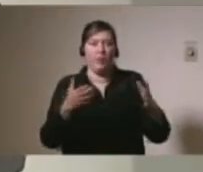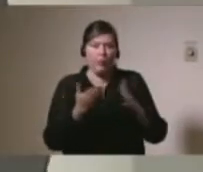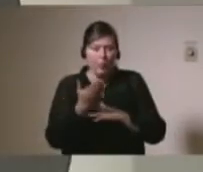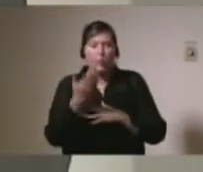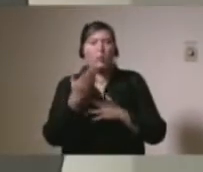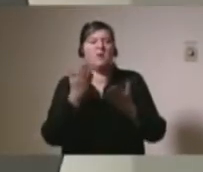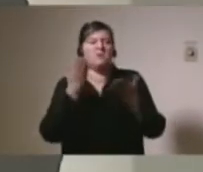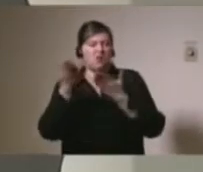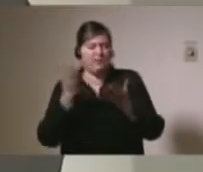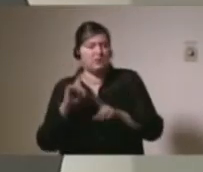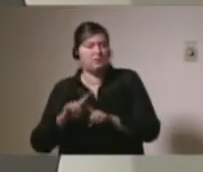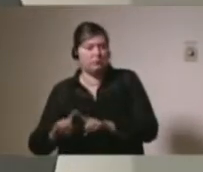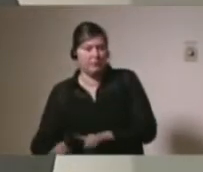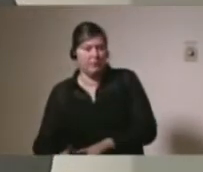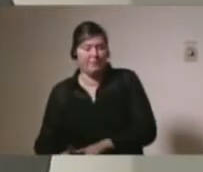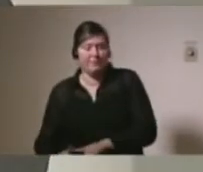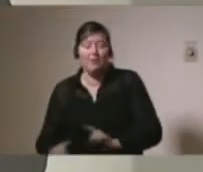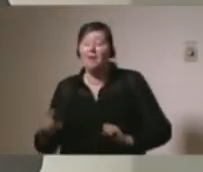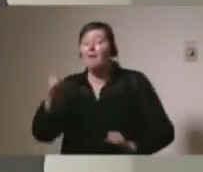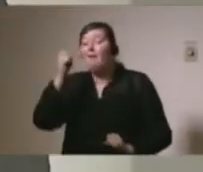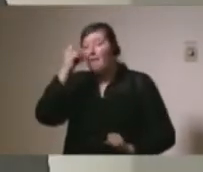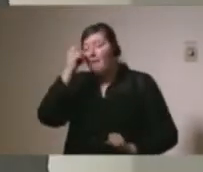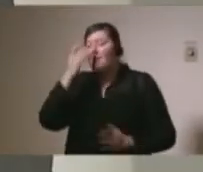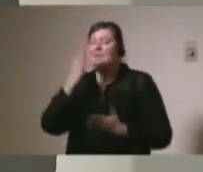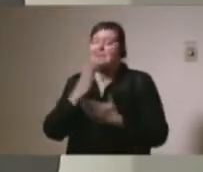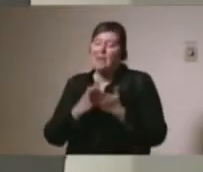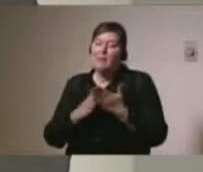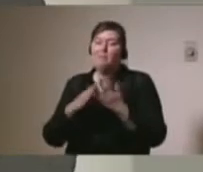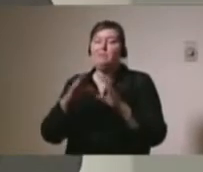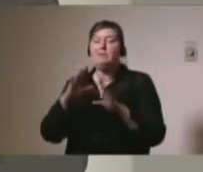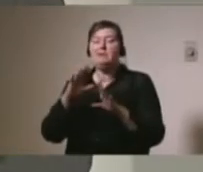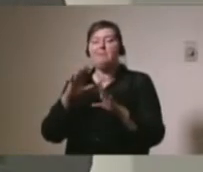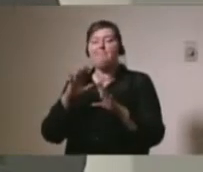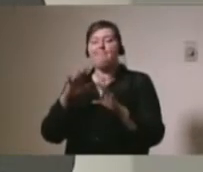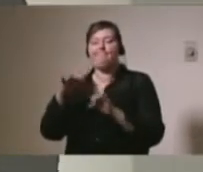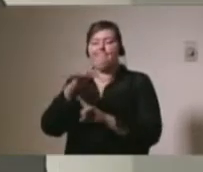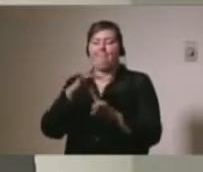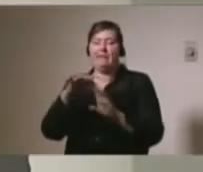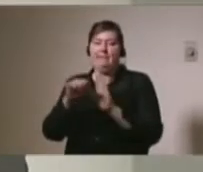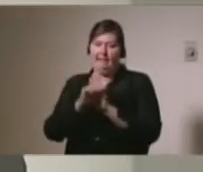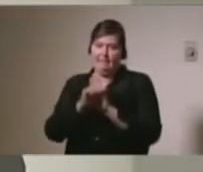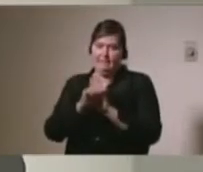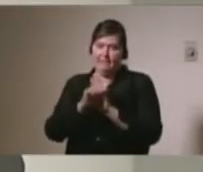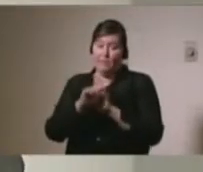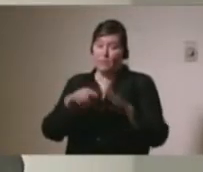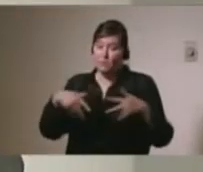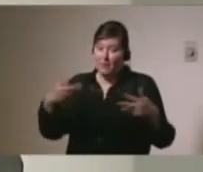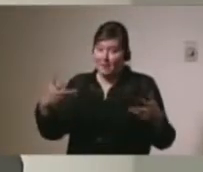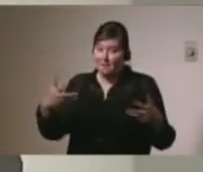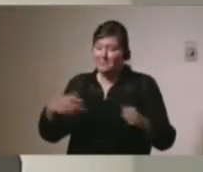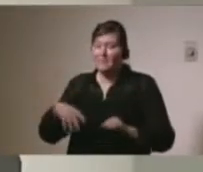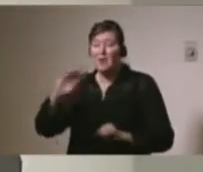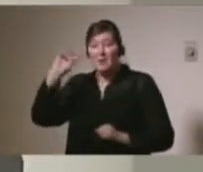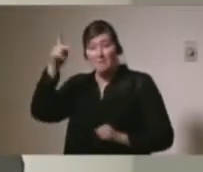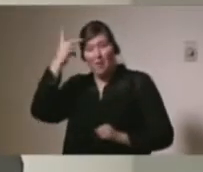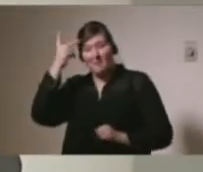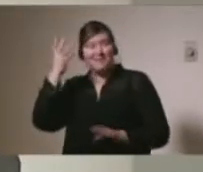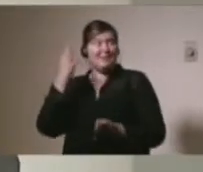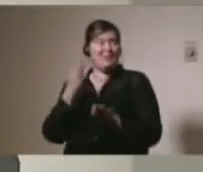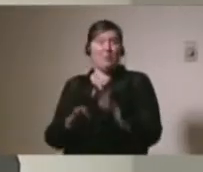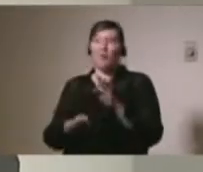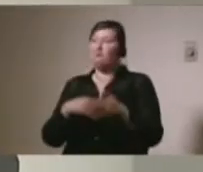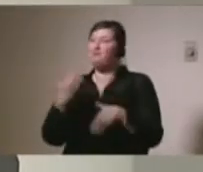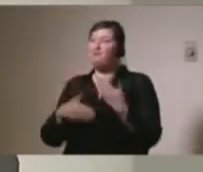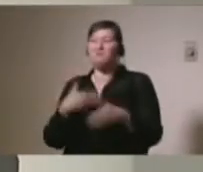however, some mitigating circumstances. The politics isn't as simple. If the New